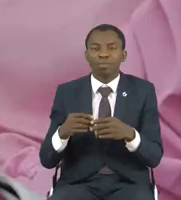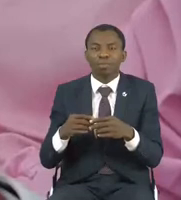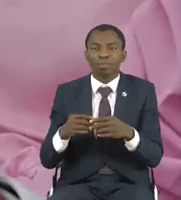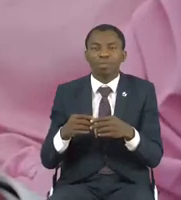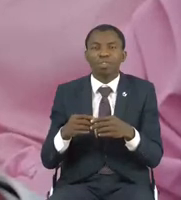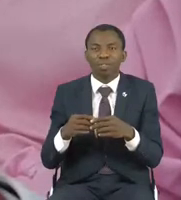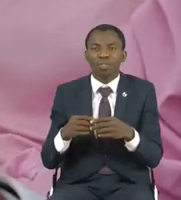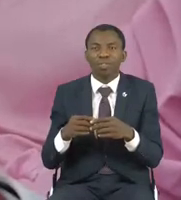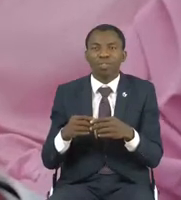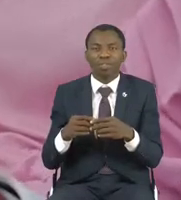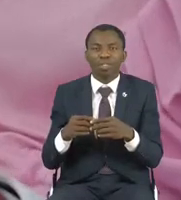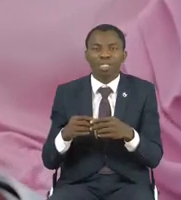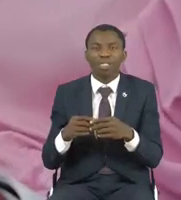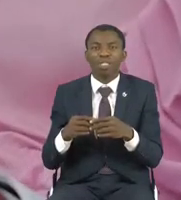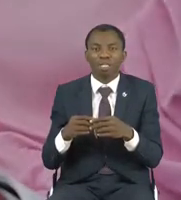The proper,